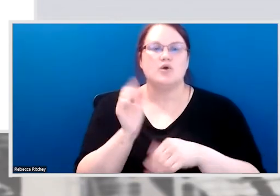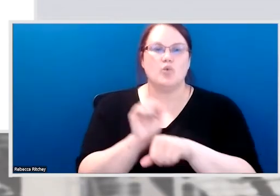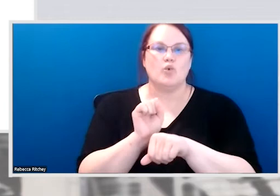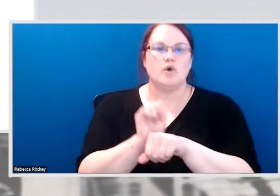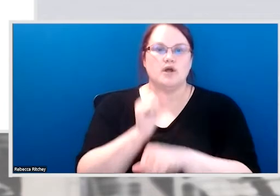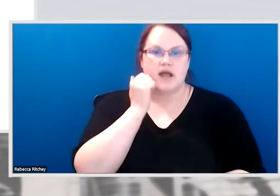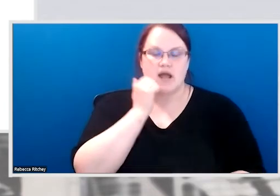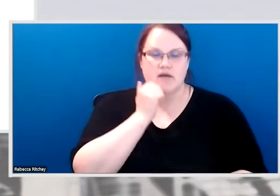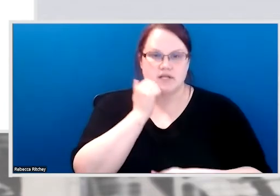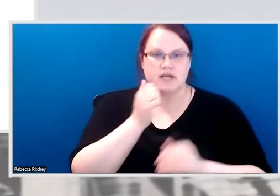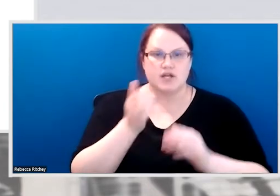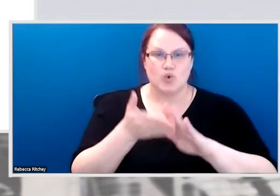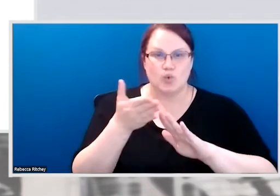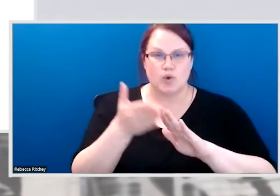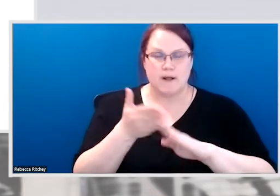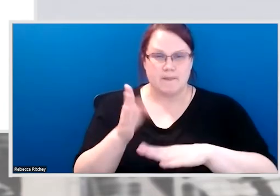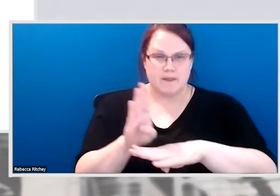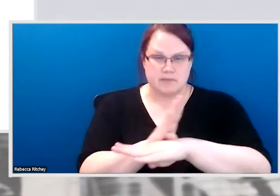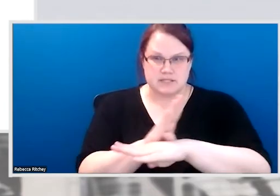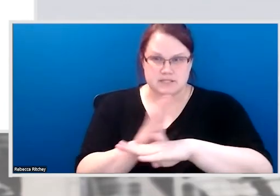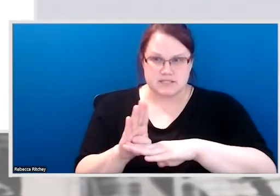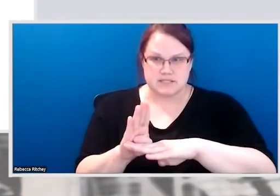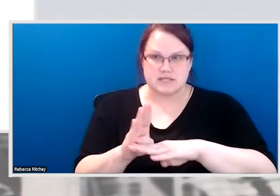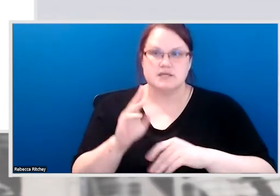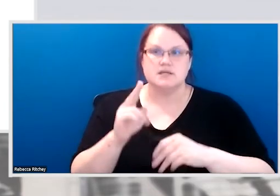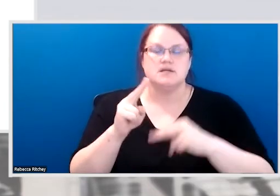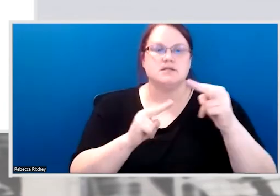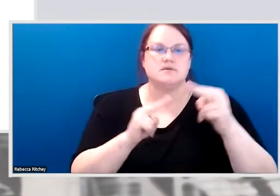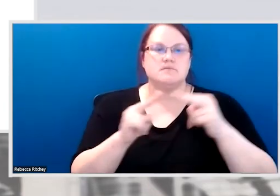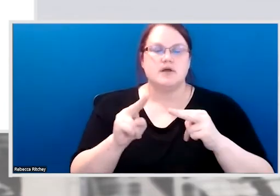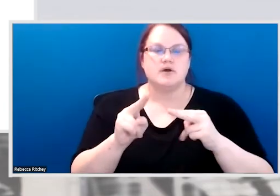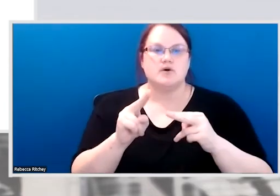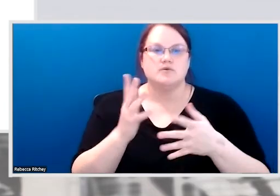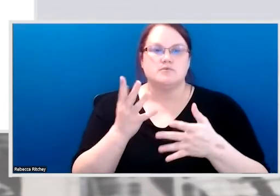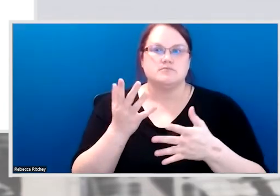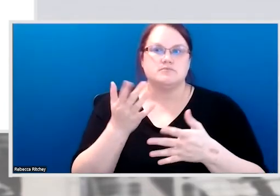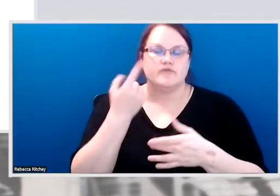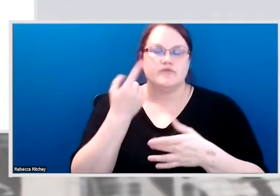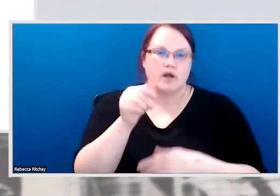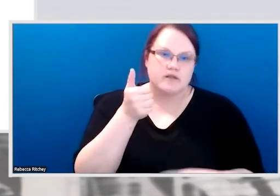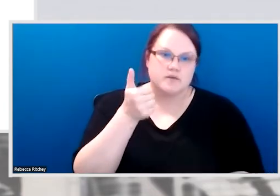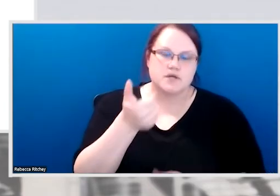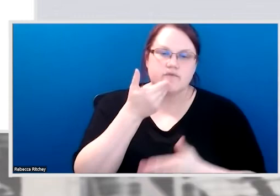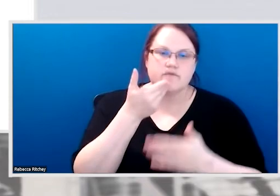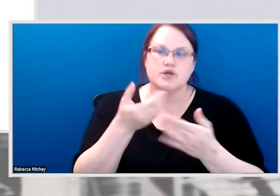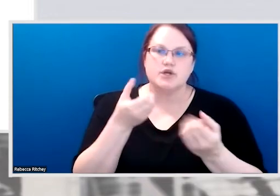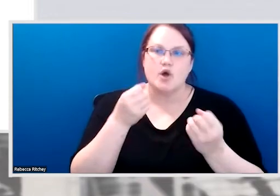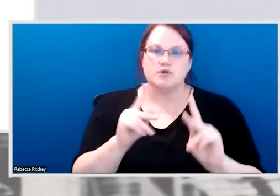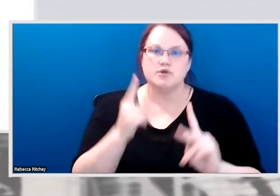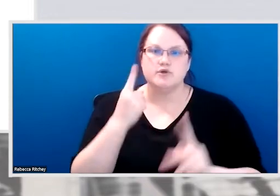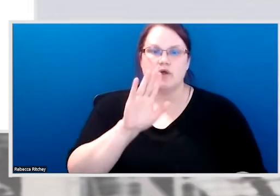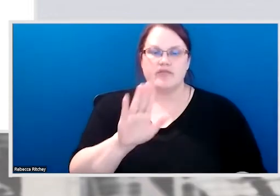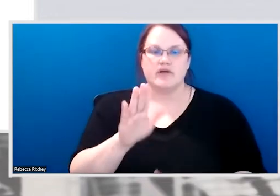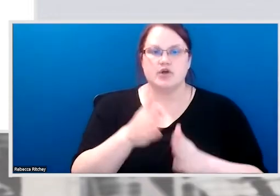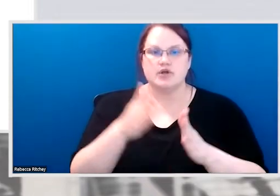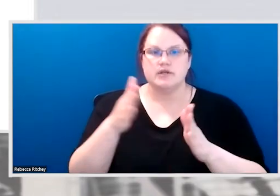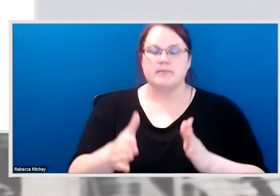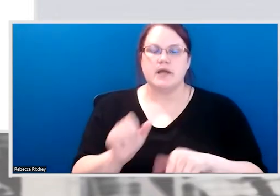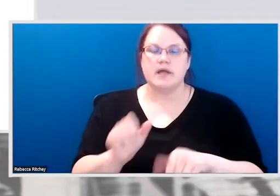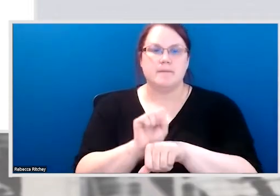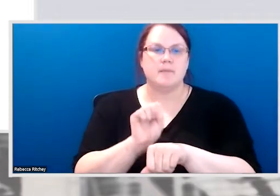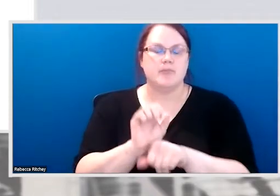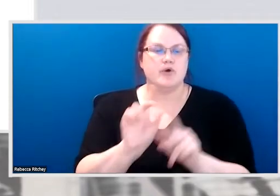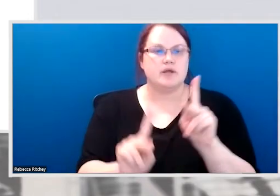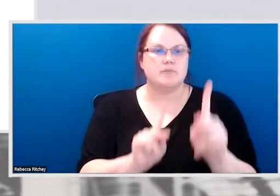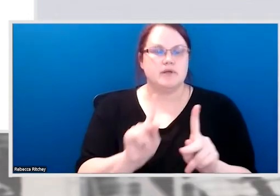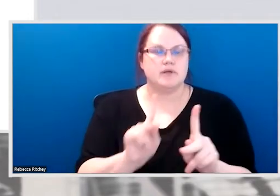to run these businesses, to build wealth for themselves, build great opportunities for their neighborhood, and employ folks. And these are the people